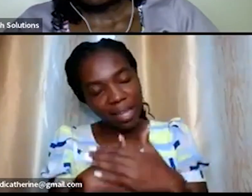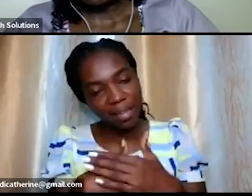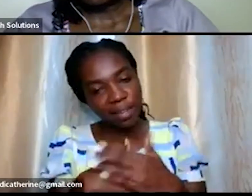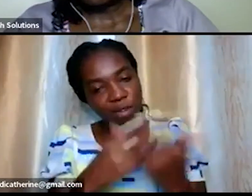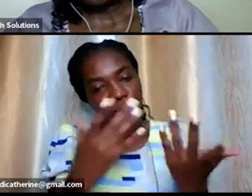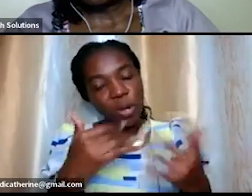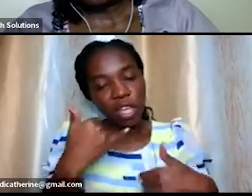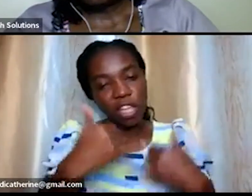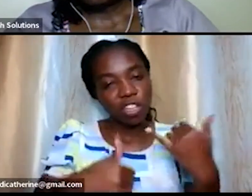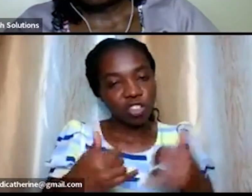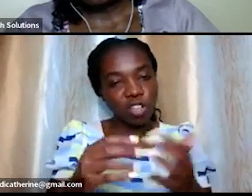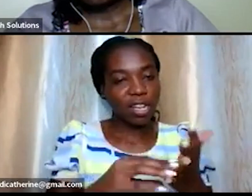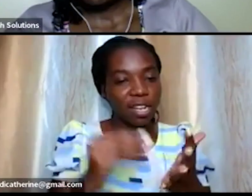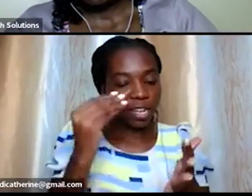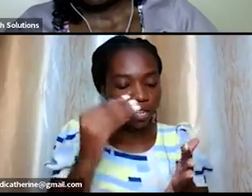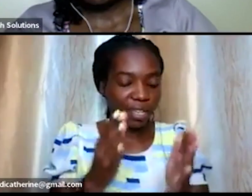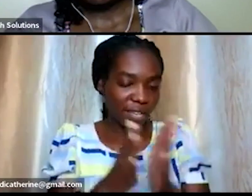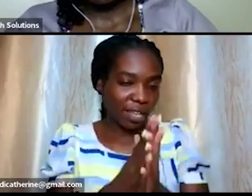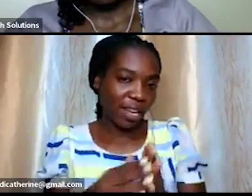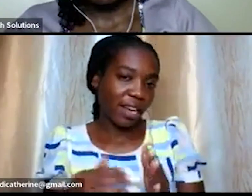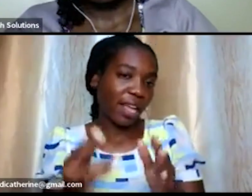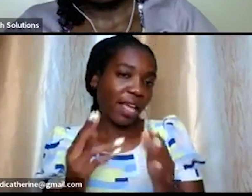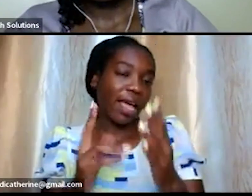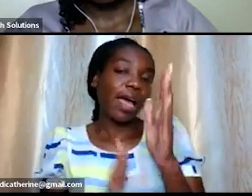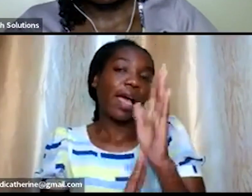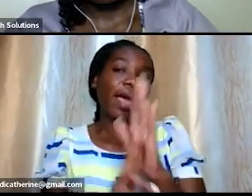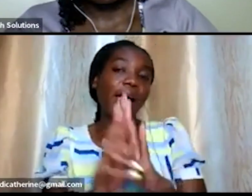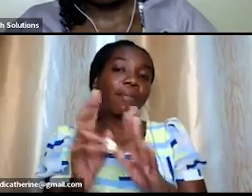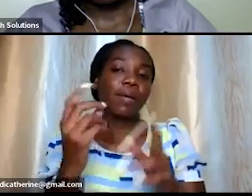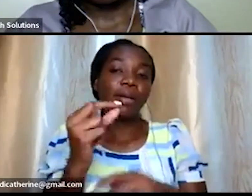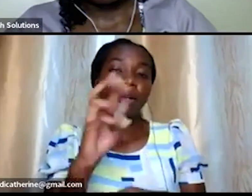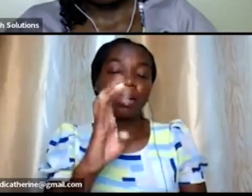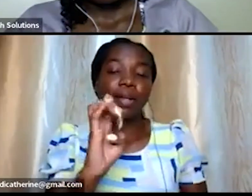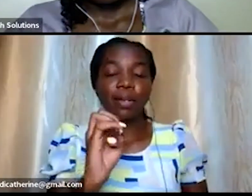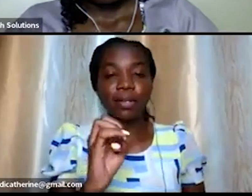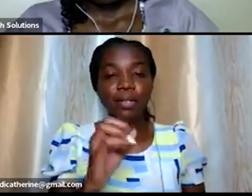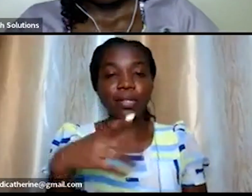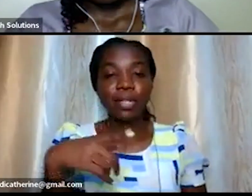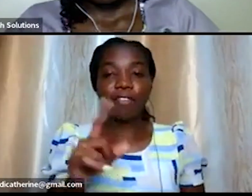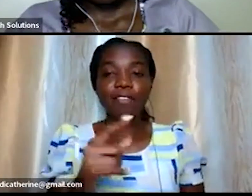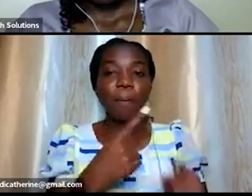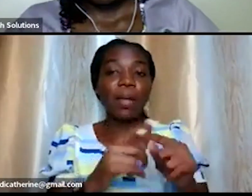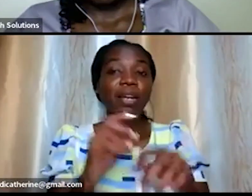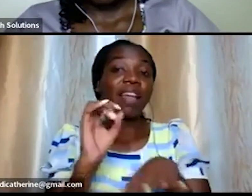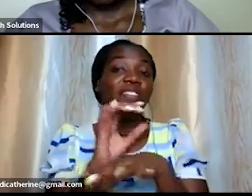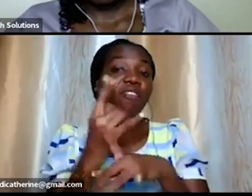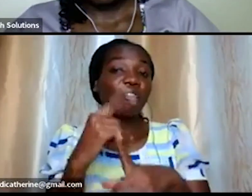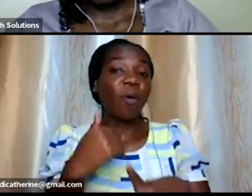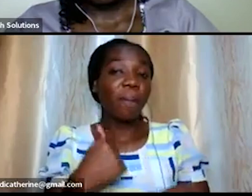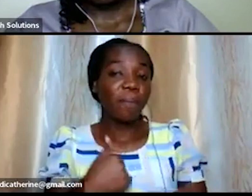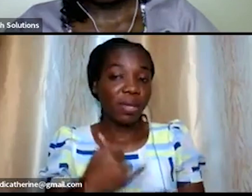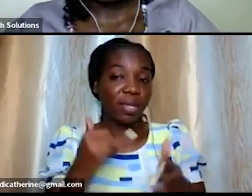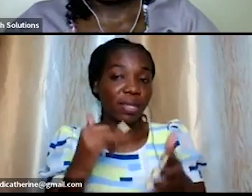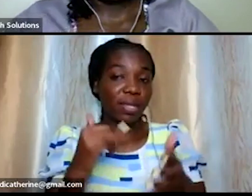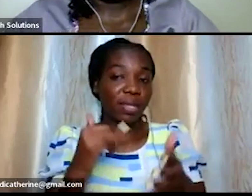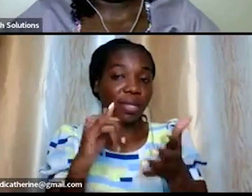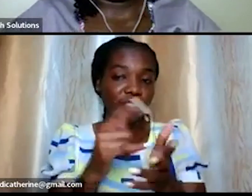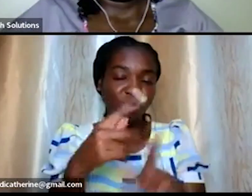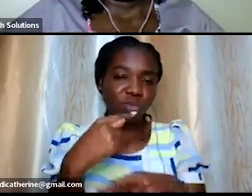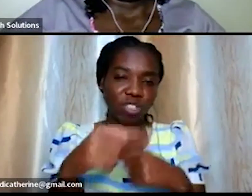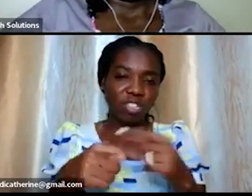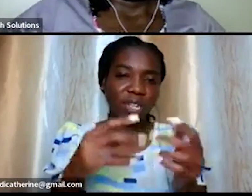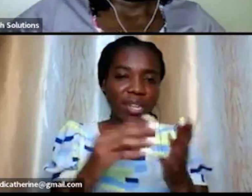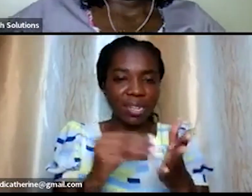enjoy learning and upgrading yourself. But for my advice from me is that you keep on learning